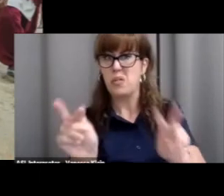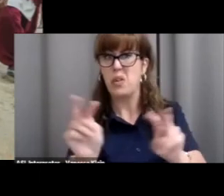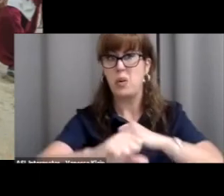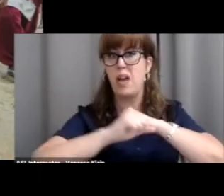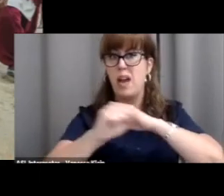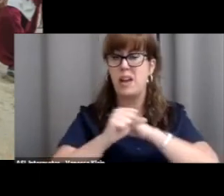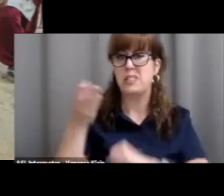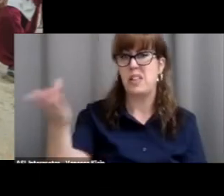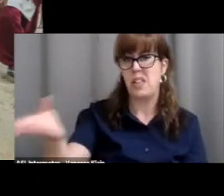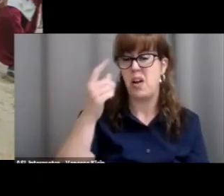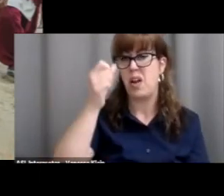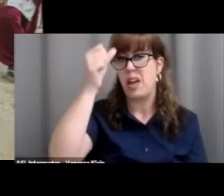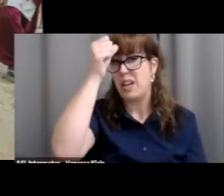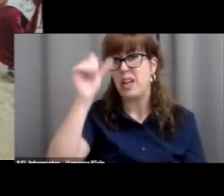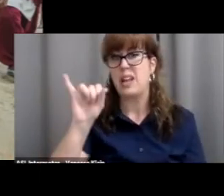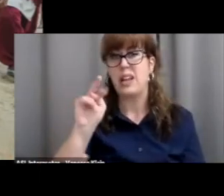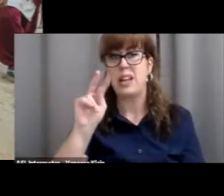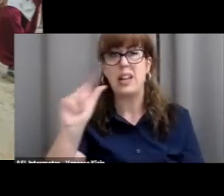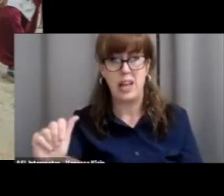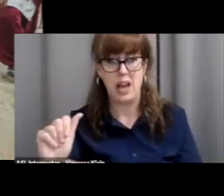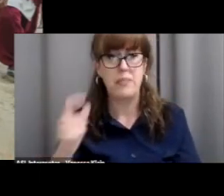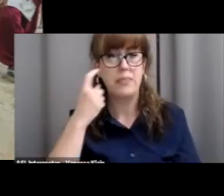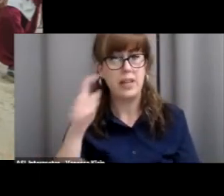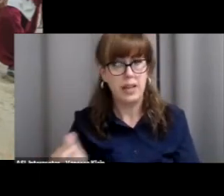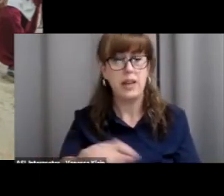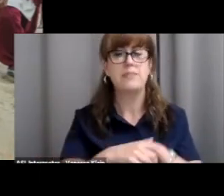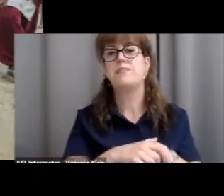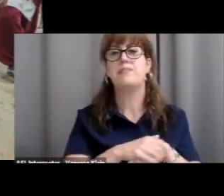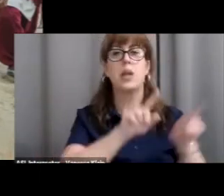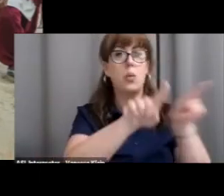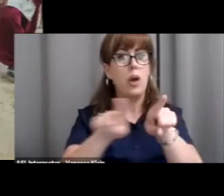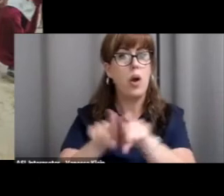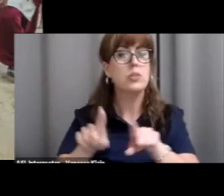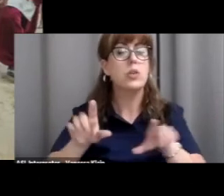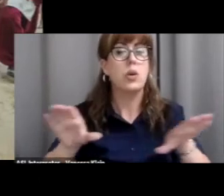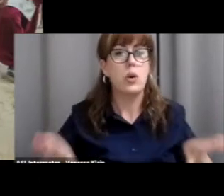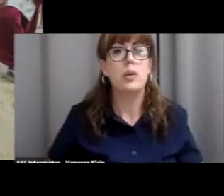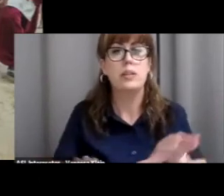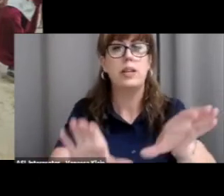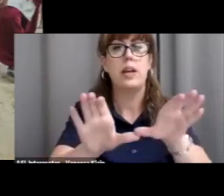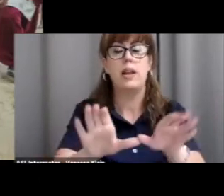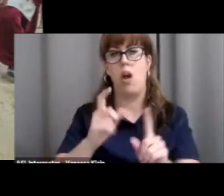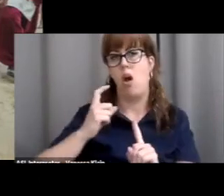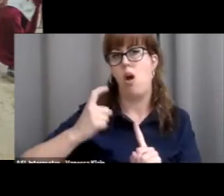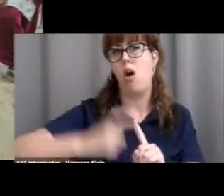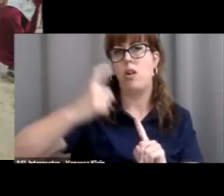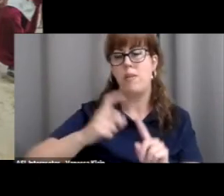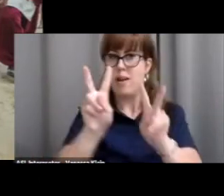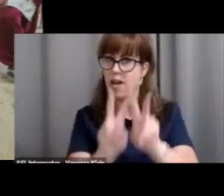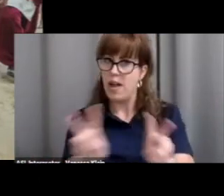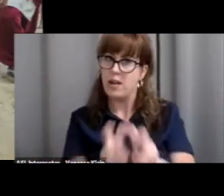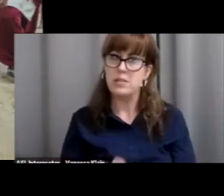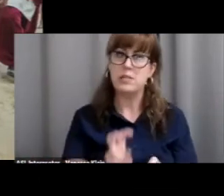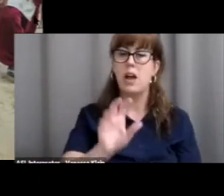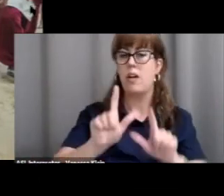for the GDIQ piece of this research, we used an analysis of automated analysis of screen time and